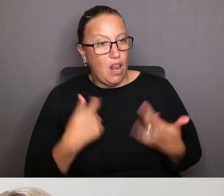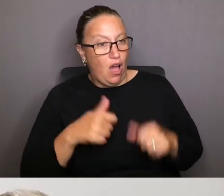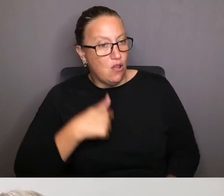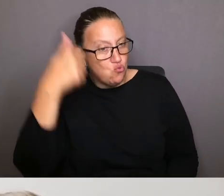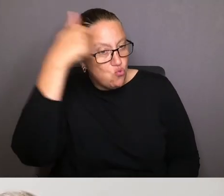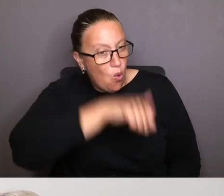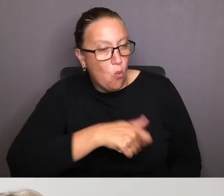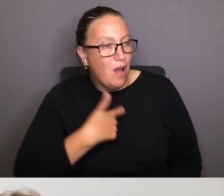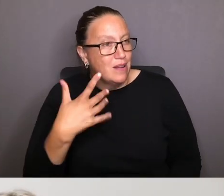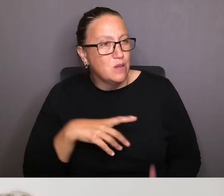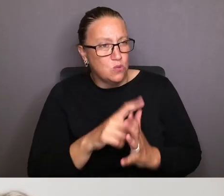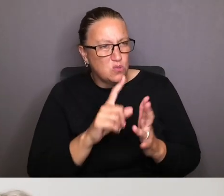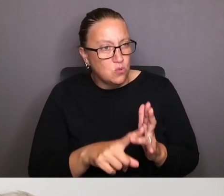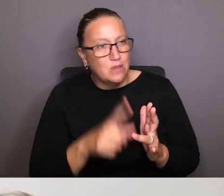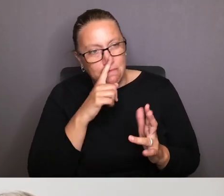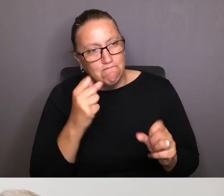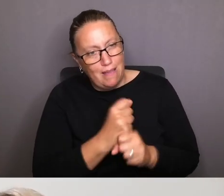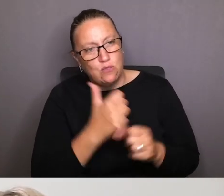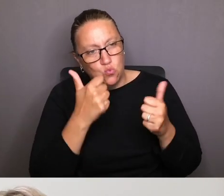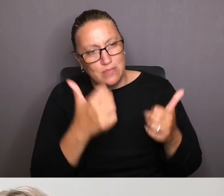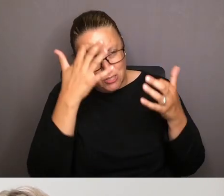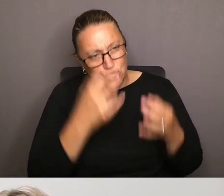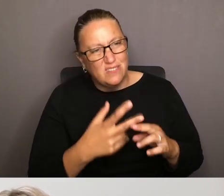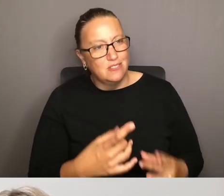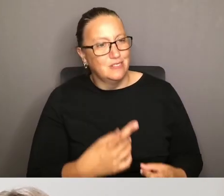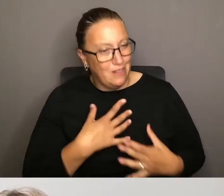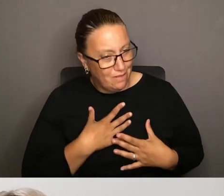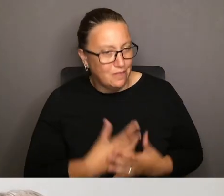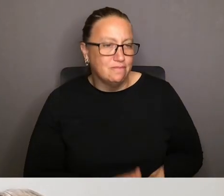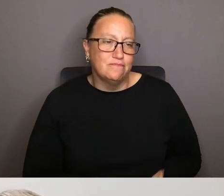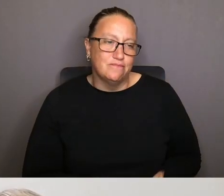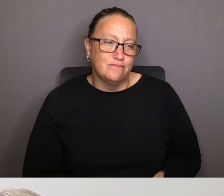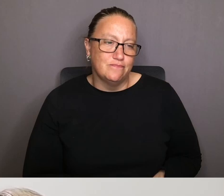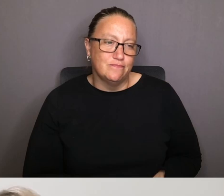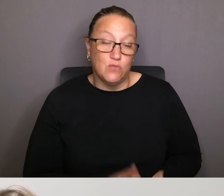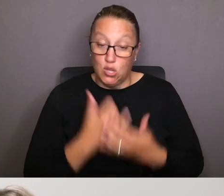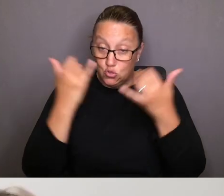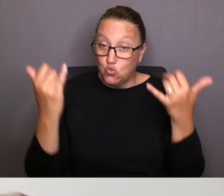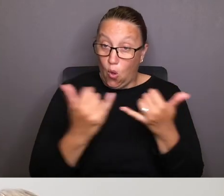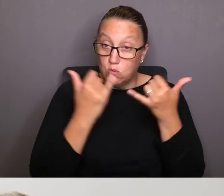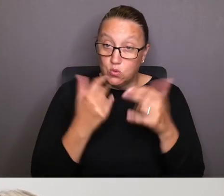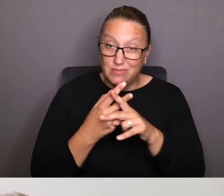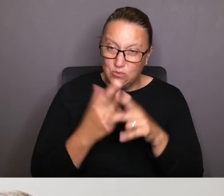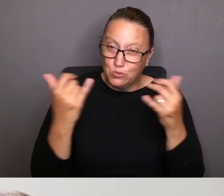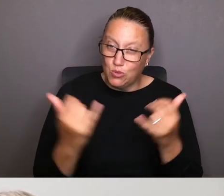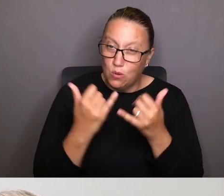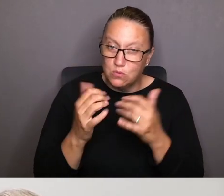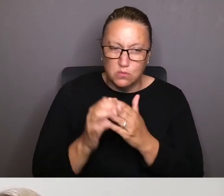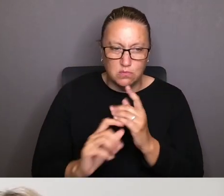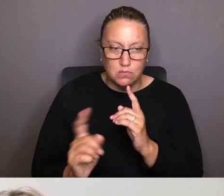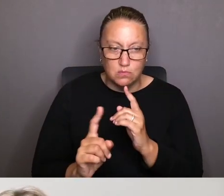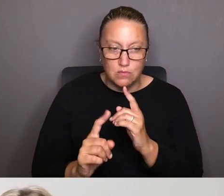feel like we're empowered to access information? Do we feel like we've got the knowledge we need to make good choices